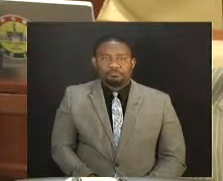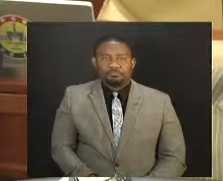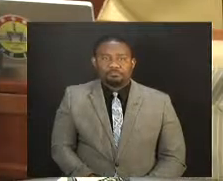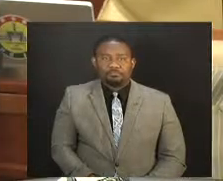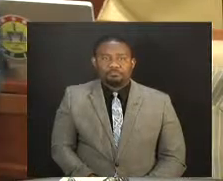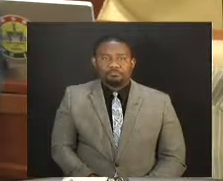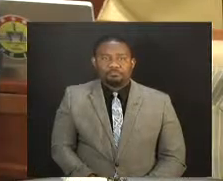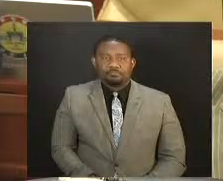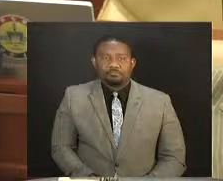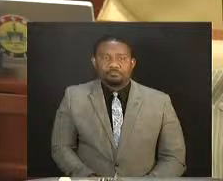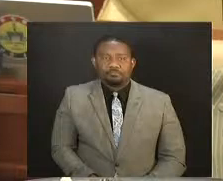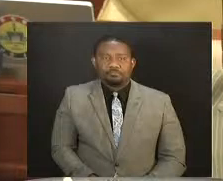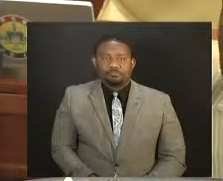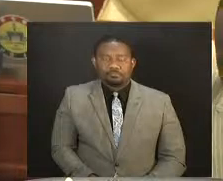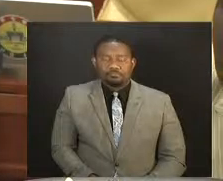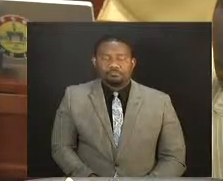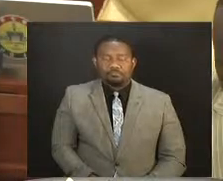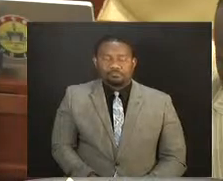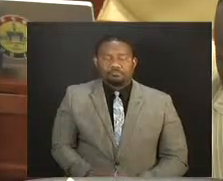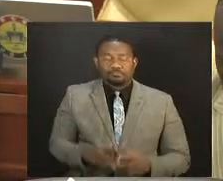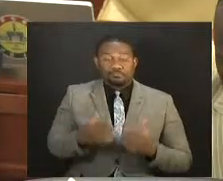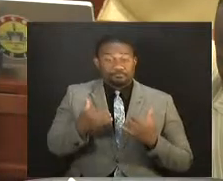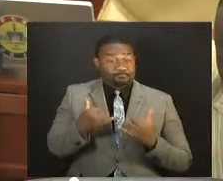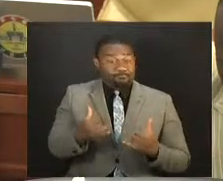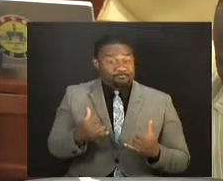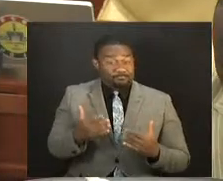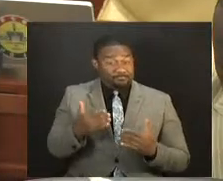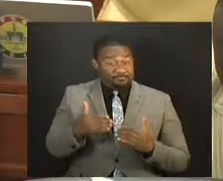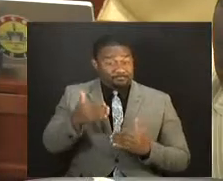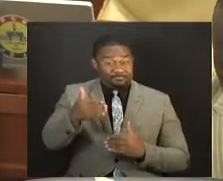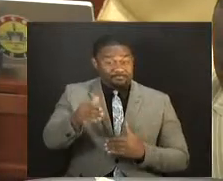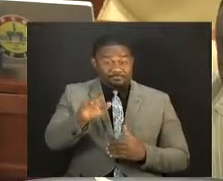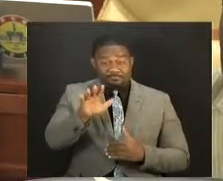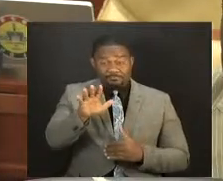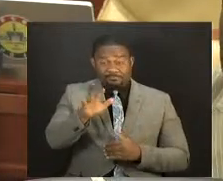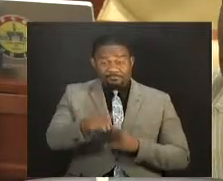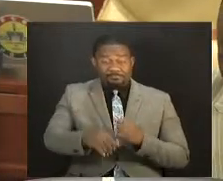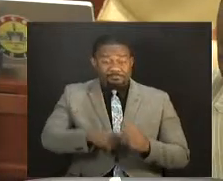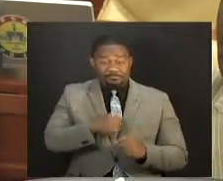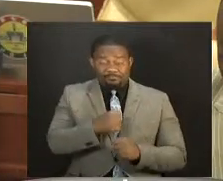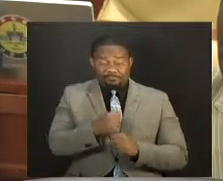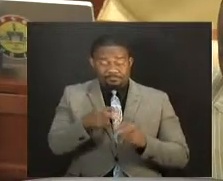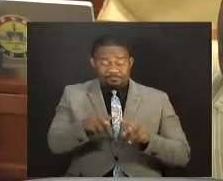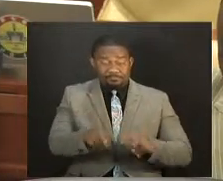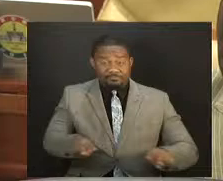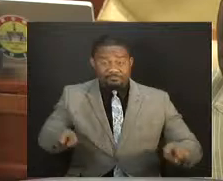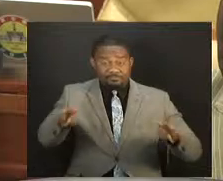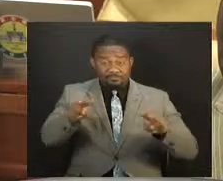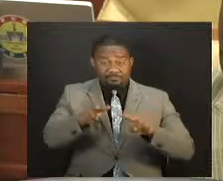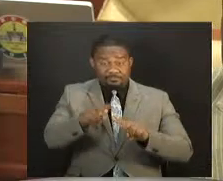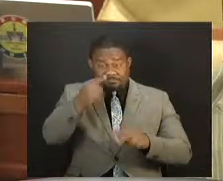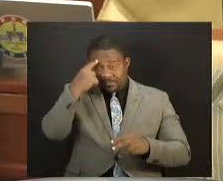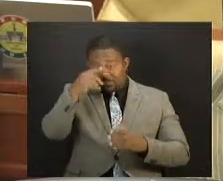it's been 5 years. We still don't have a value for money audit.